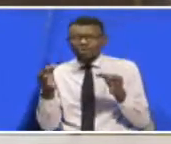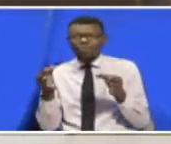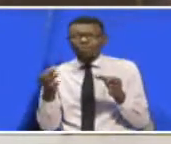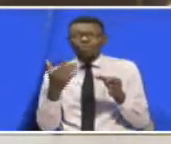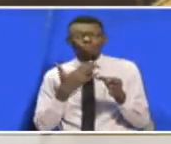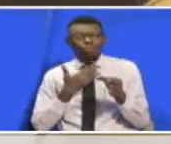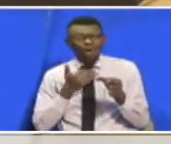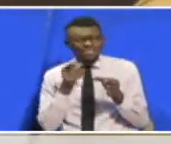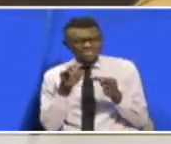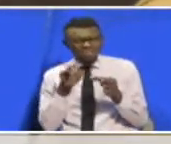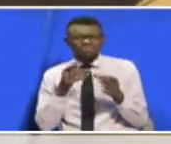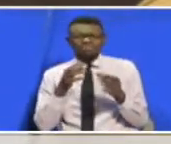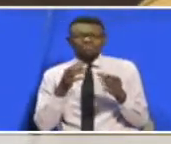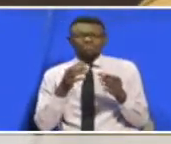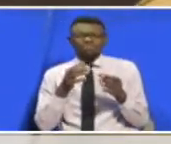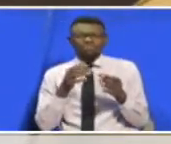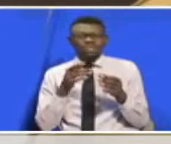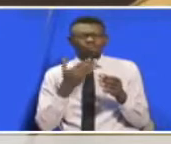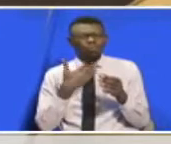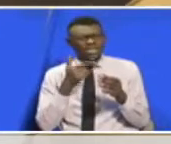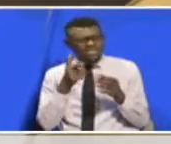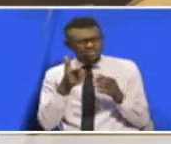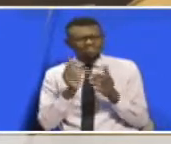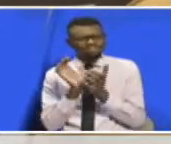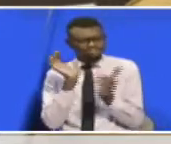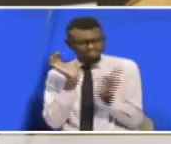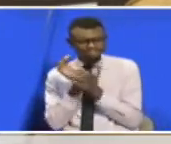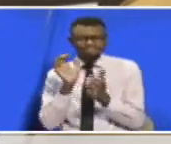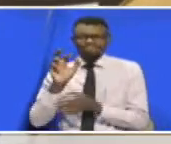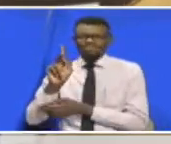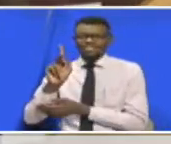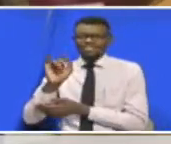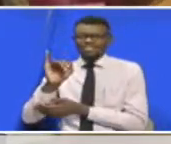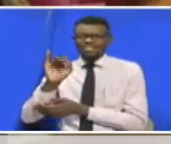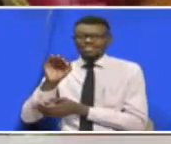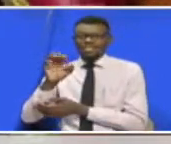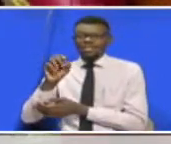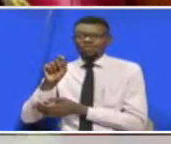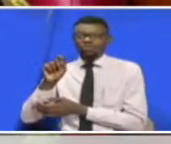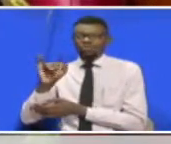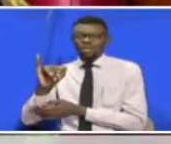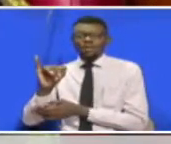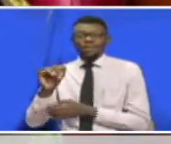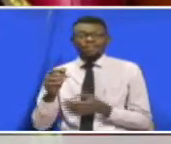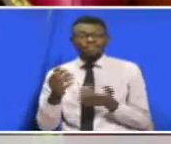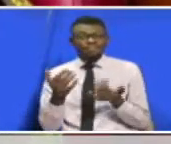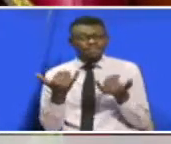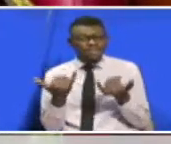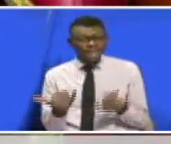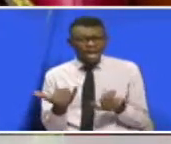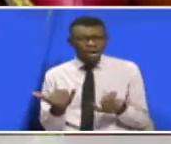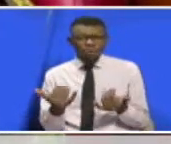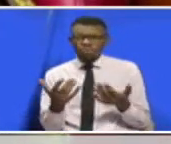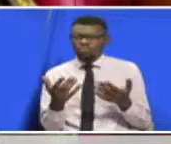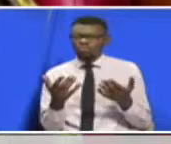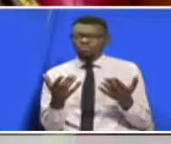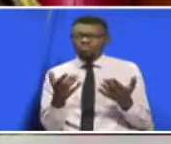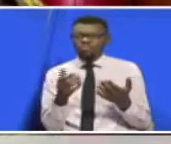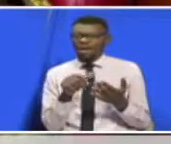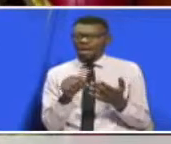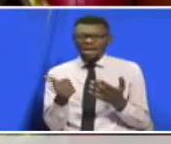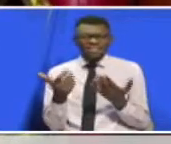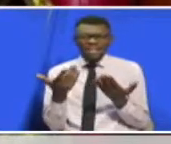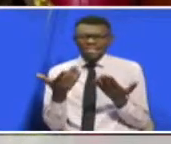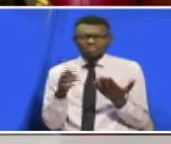decision, sentencing Mr. Kinoti to jail for 4 months. I must point out at this point that there is no application